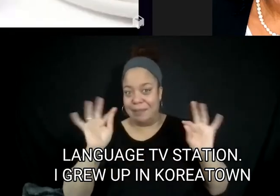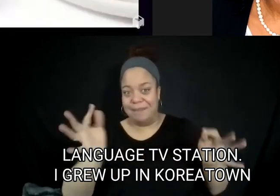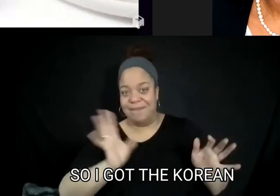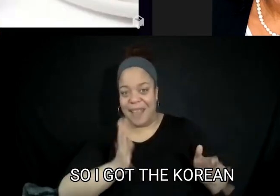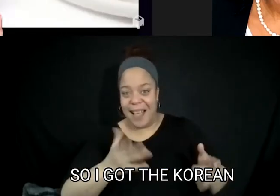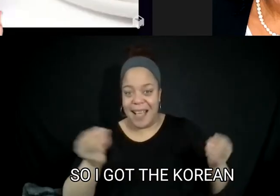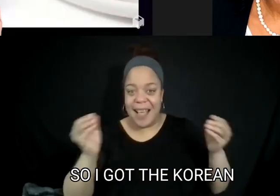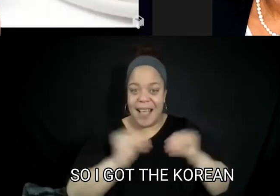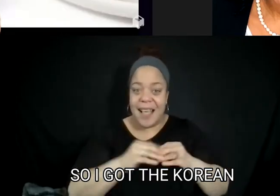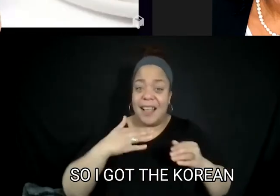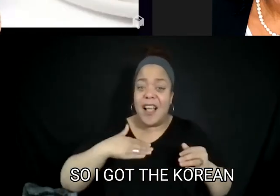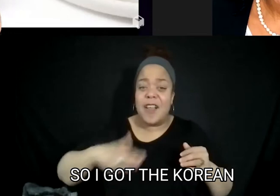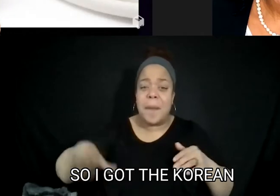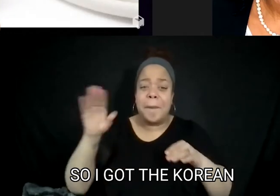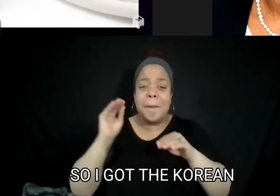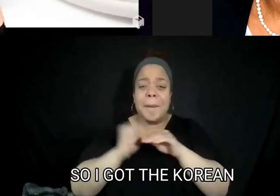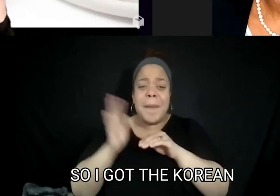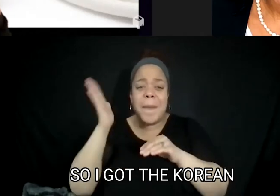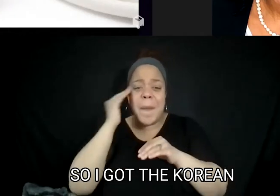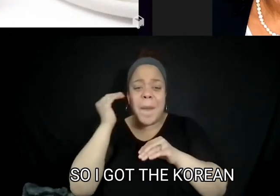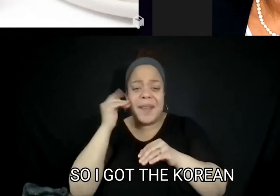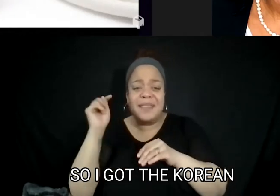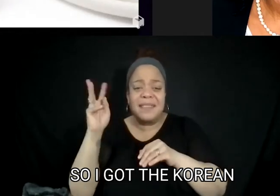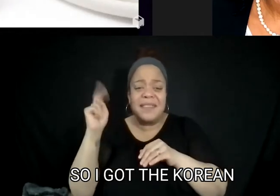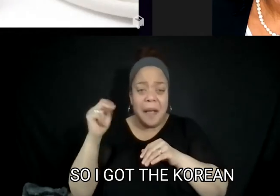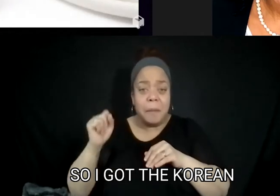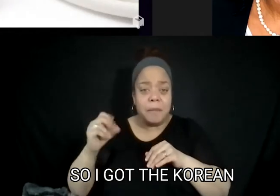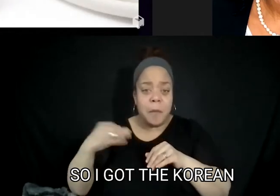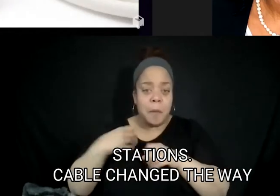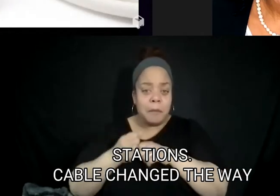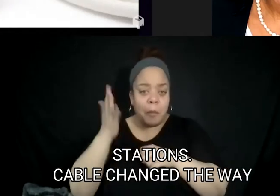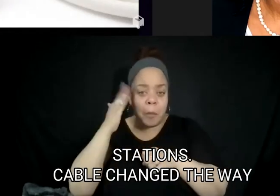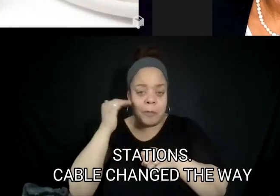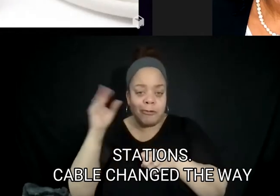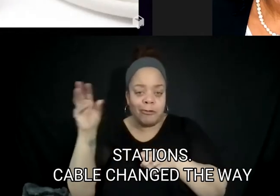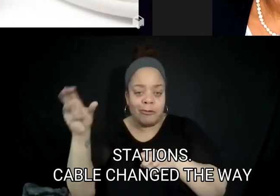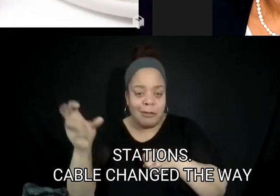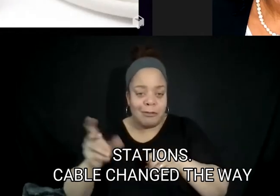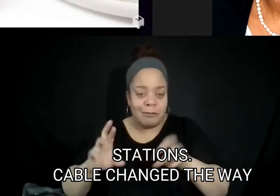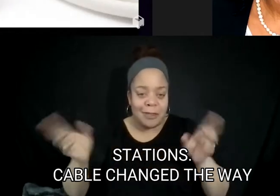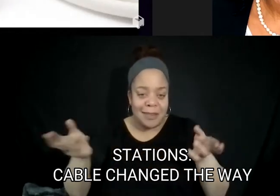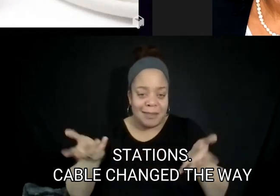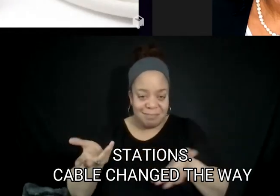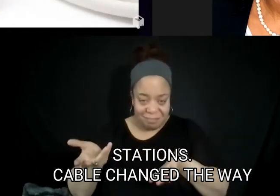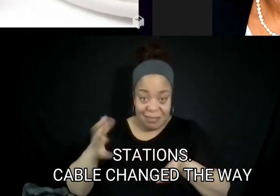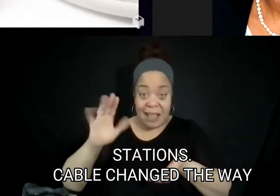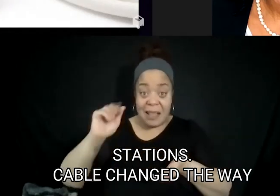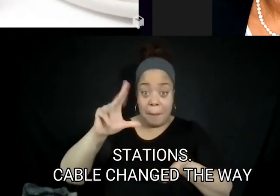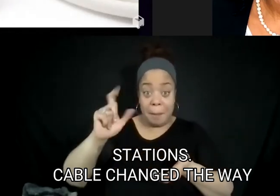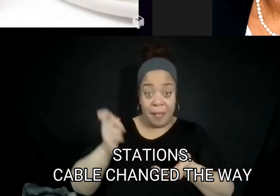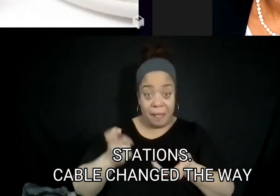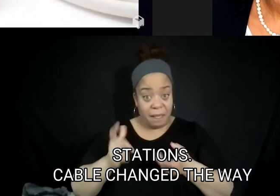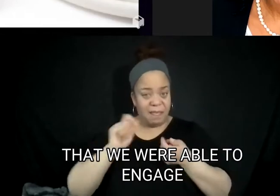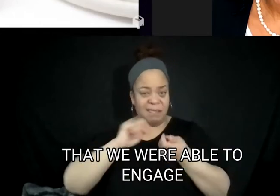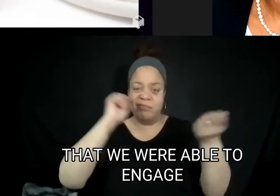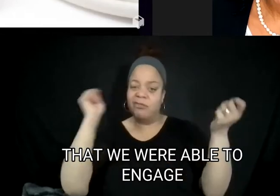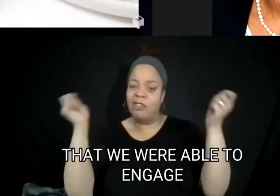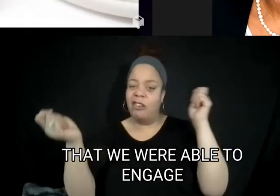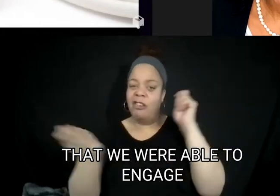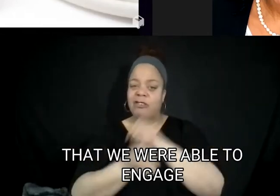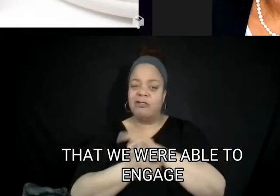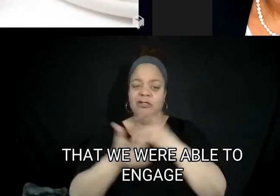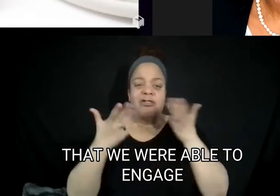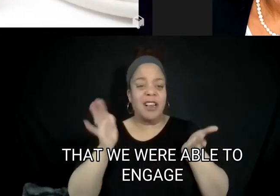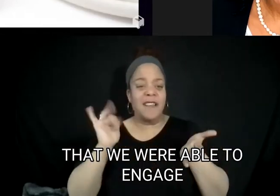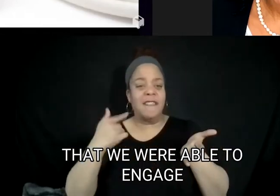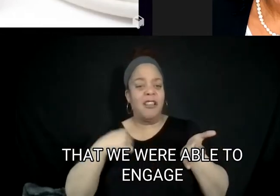the way that, you know, that we were able to engage with content. But it not only changed that, it